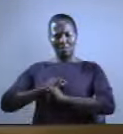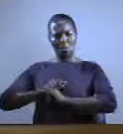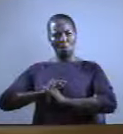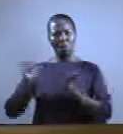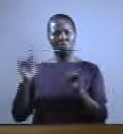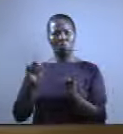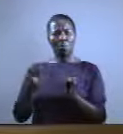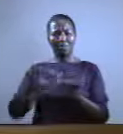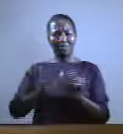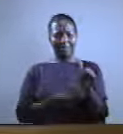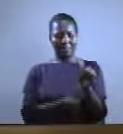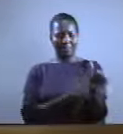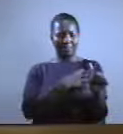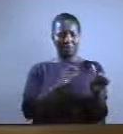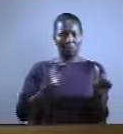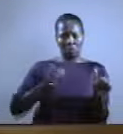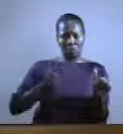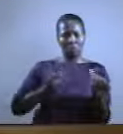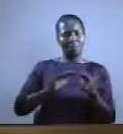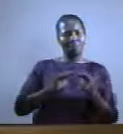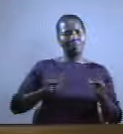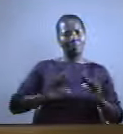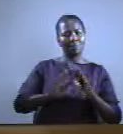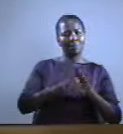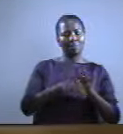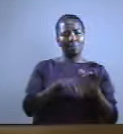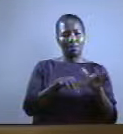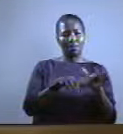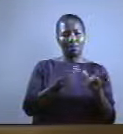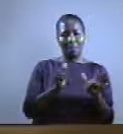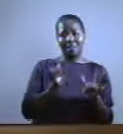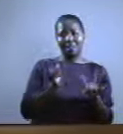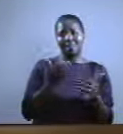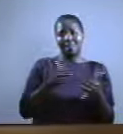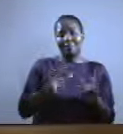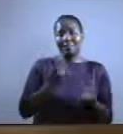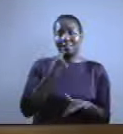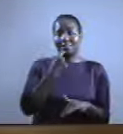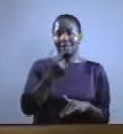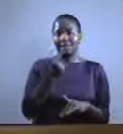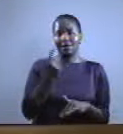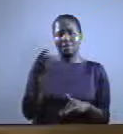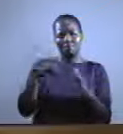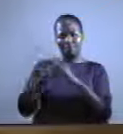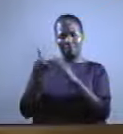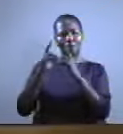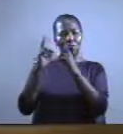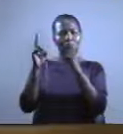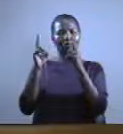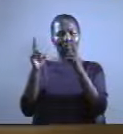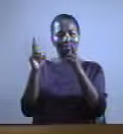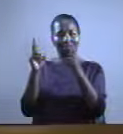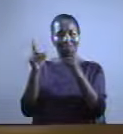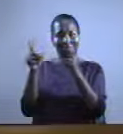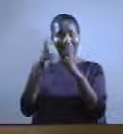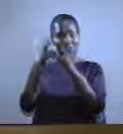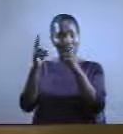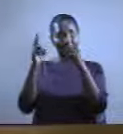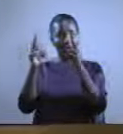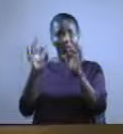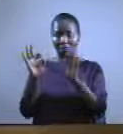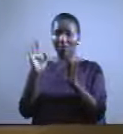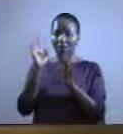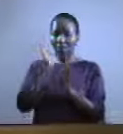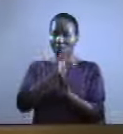that the Deputy Minister of Women, Children and People with Disabilities acknowledged during a recent visit to the university that the university does not have